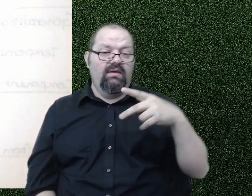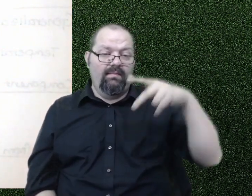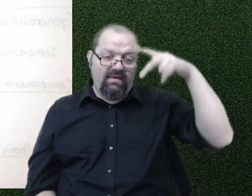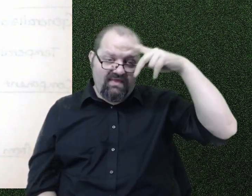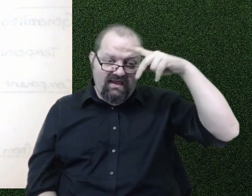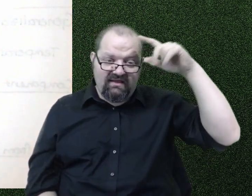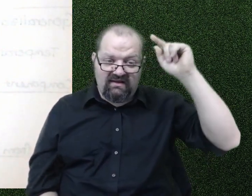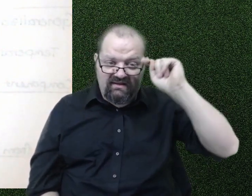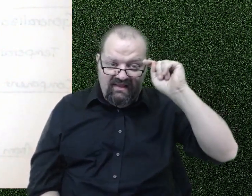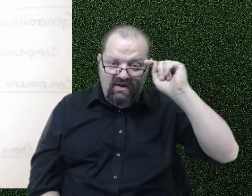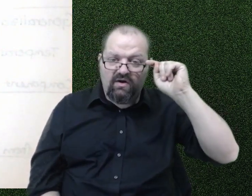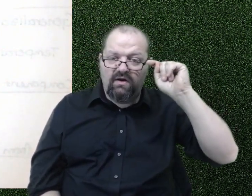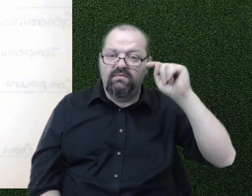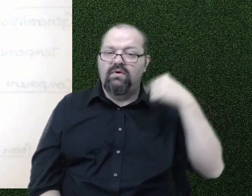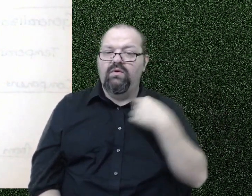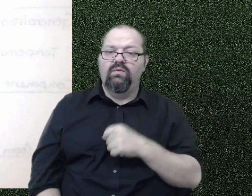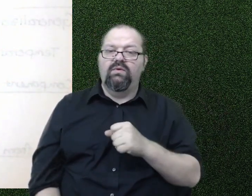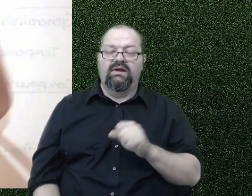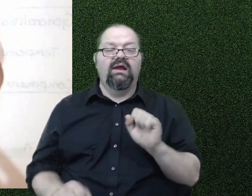twice.